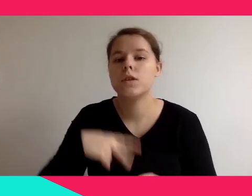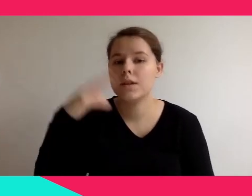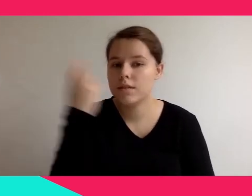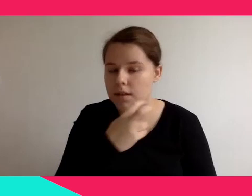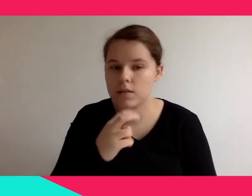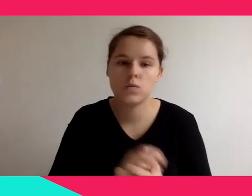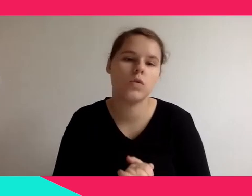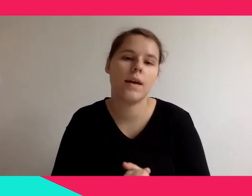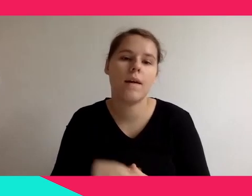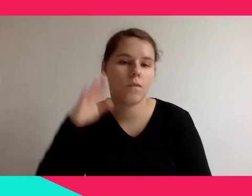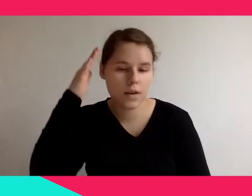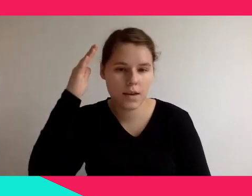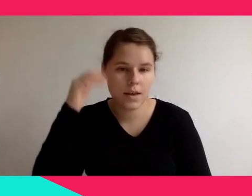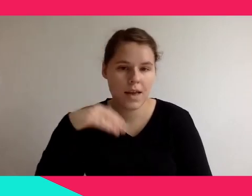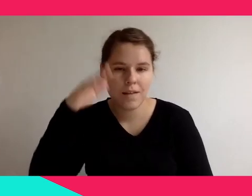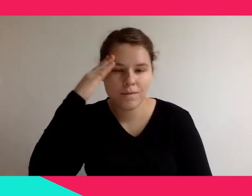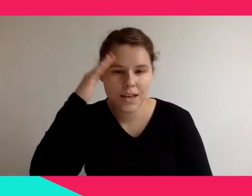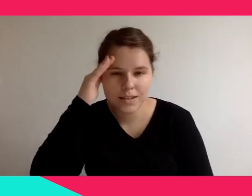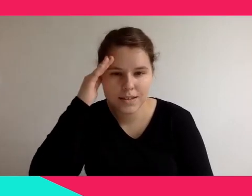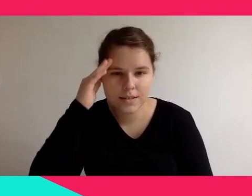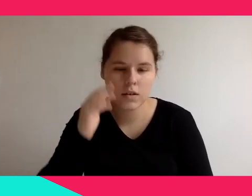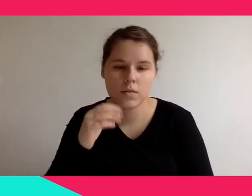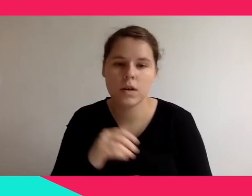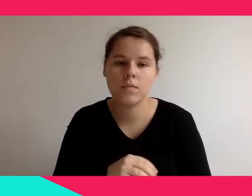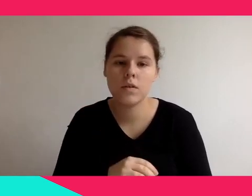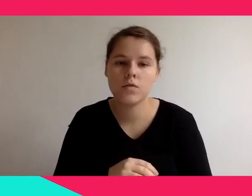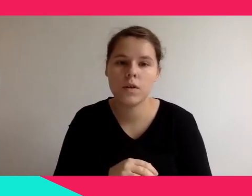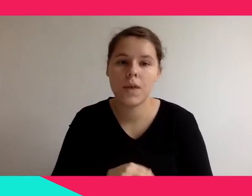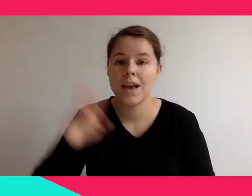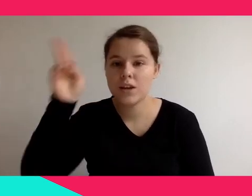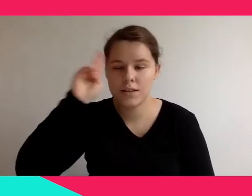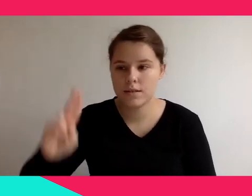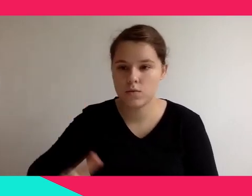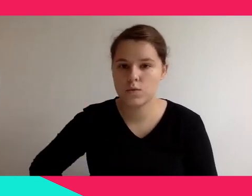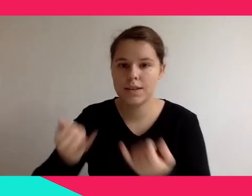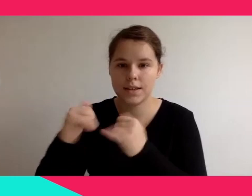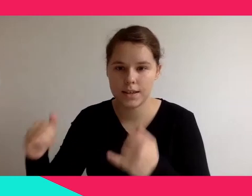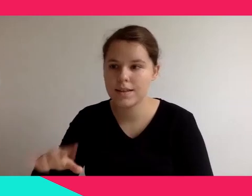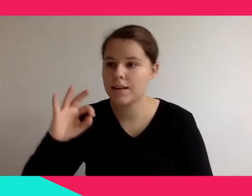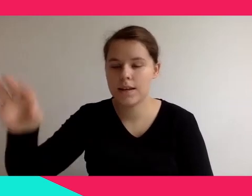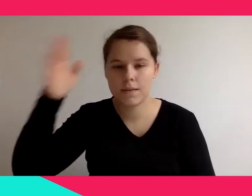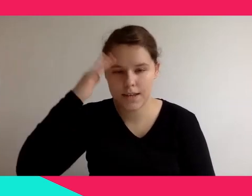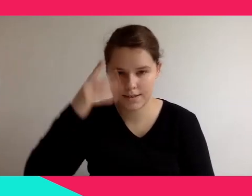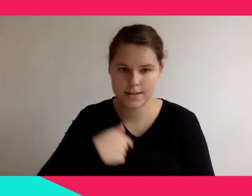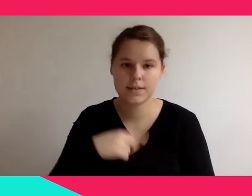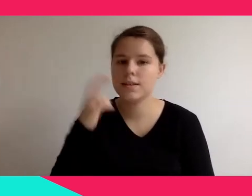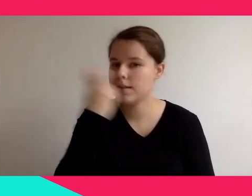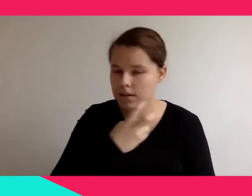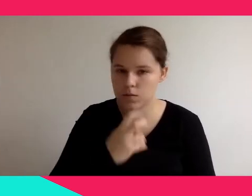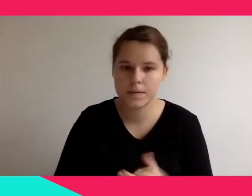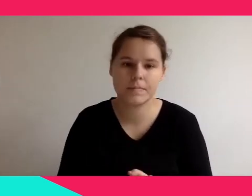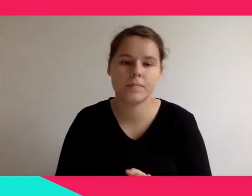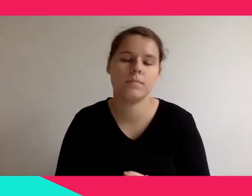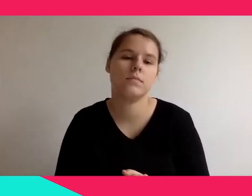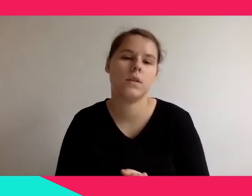help us. So we had audiences that wanted to abuse our systems, but we also had a lot of people that wanted to help us